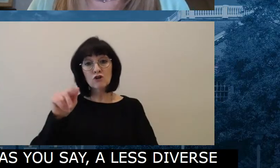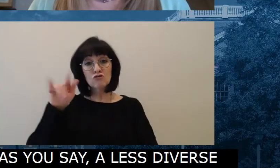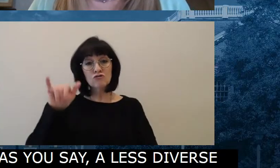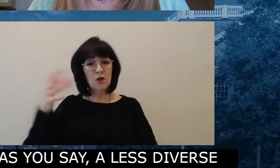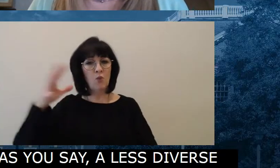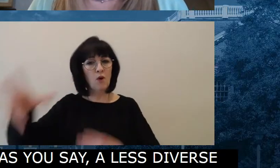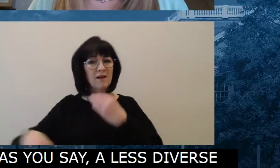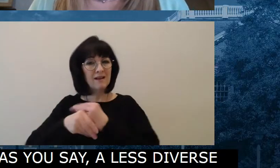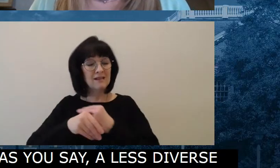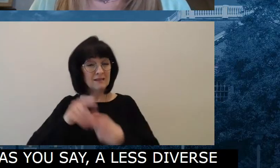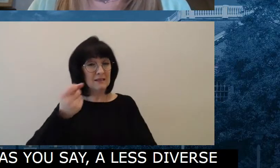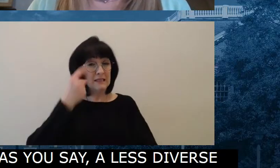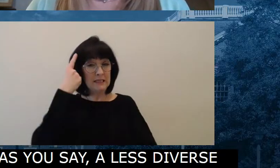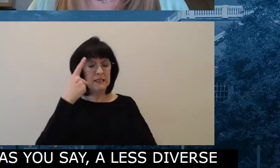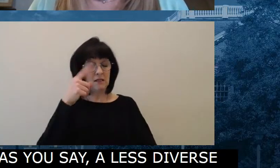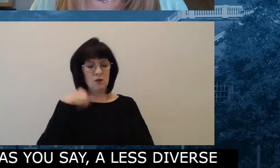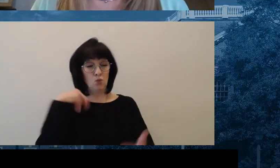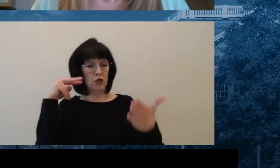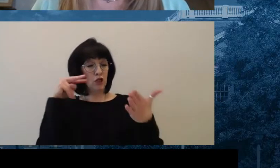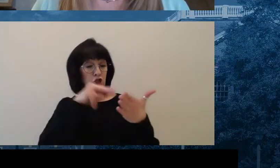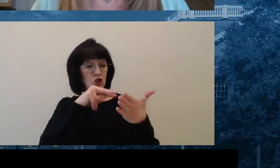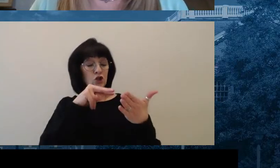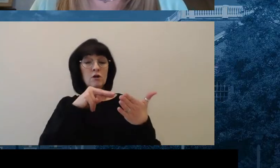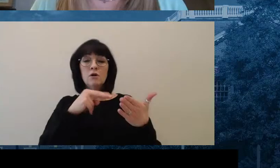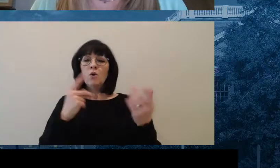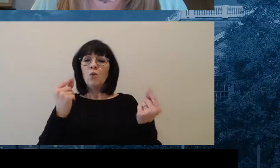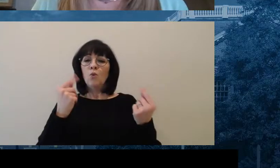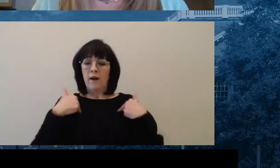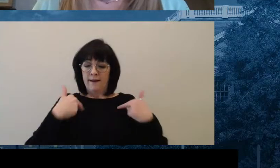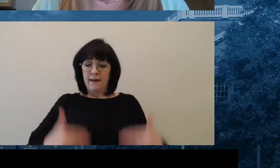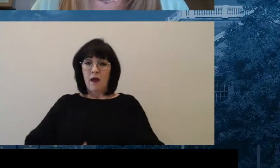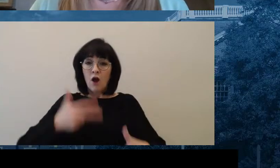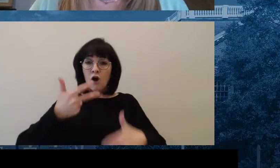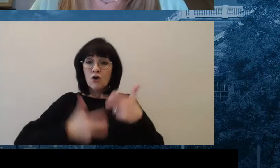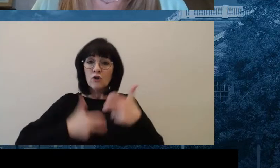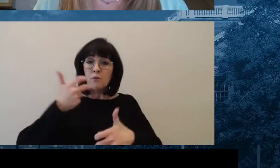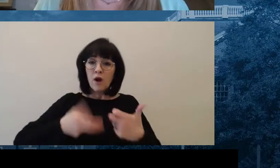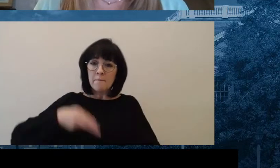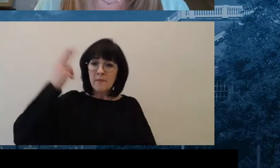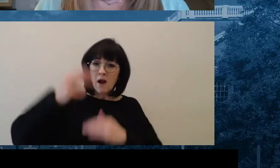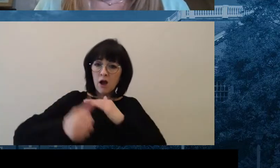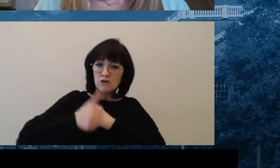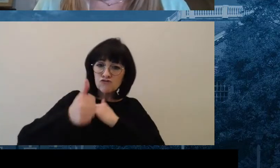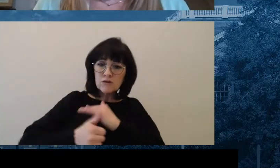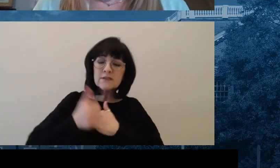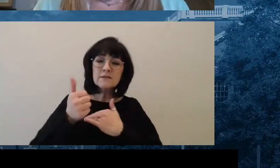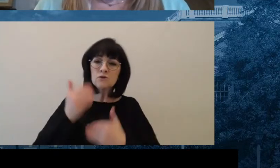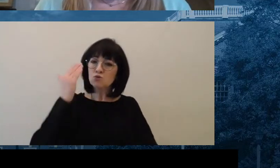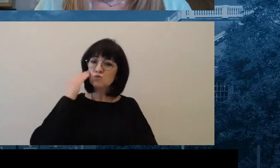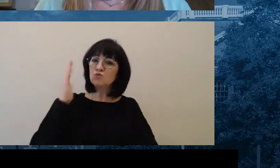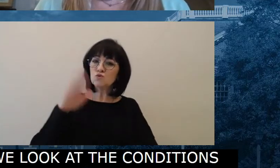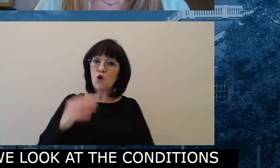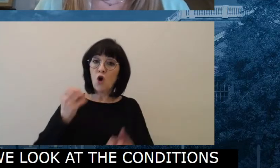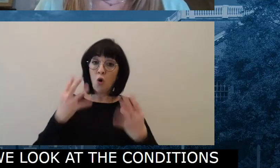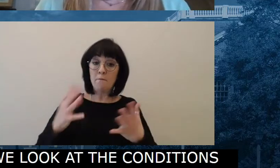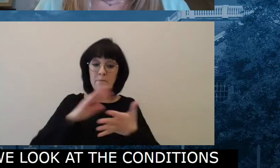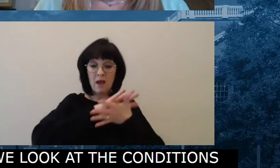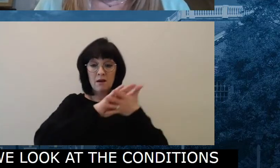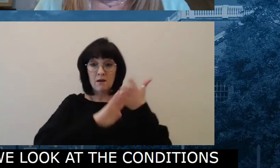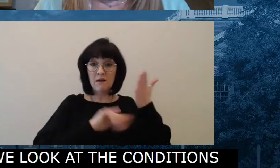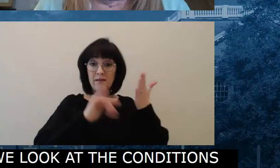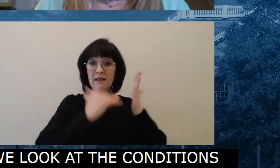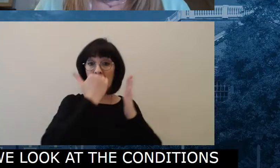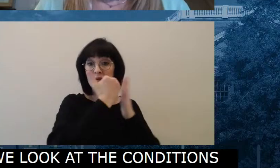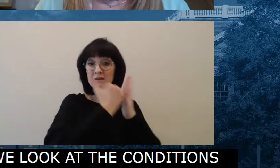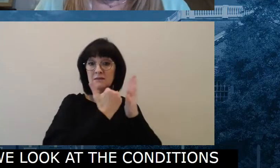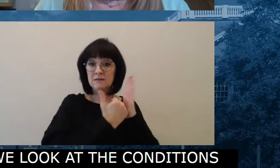high risk and moderate risk, we know that there's significant disparities. So we know that for many of those conditions that we do see